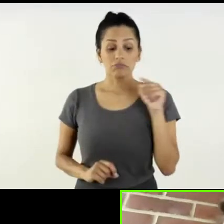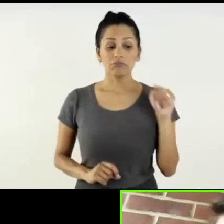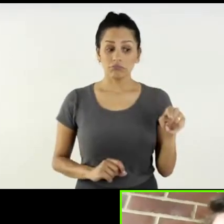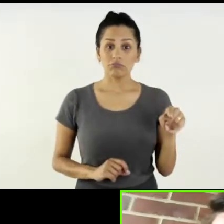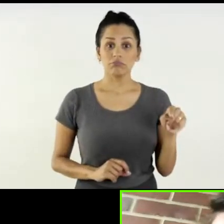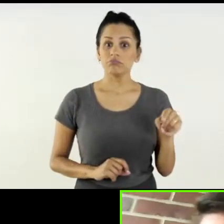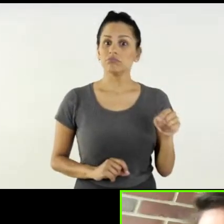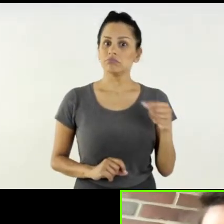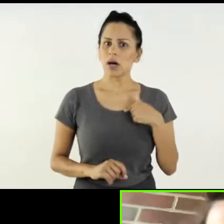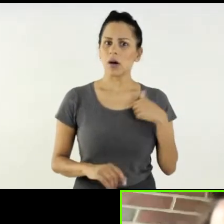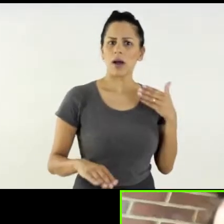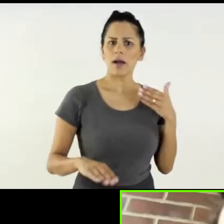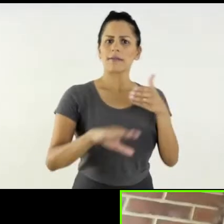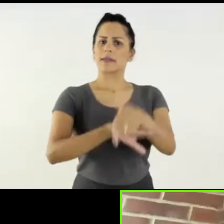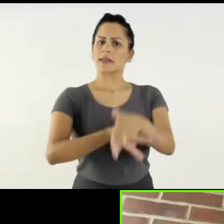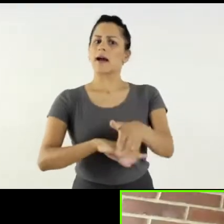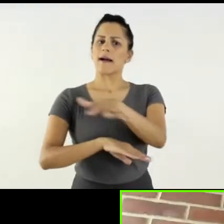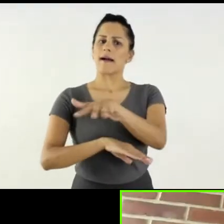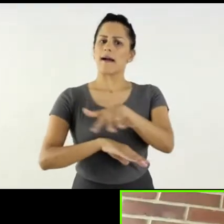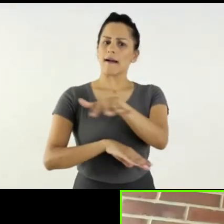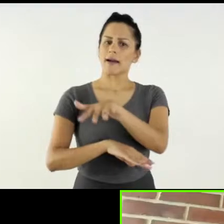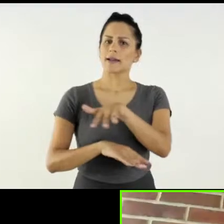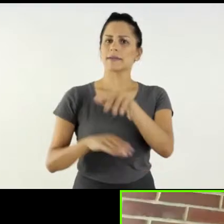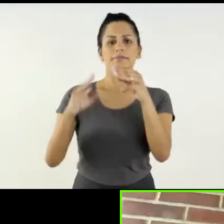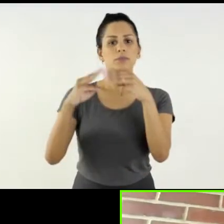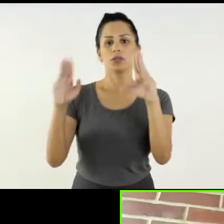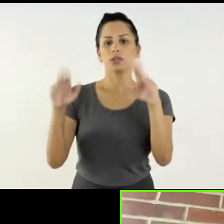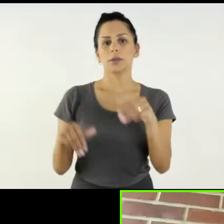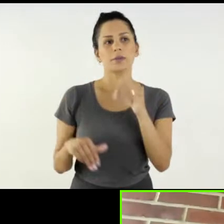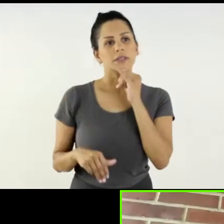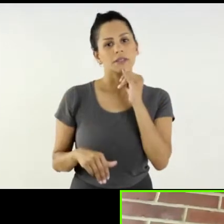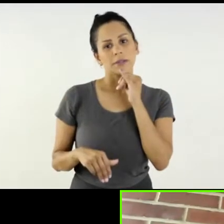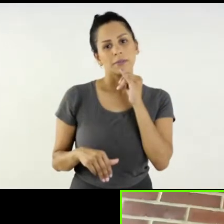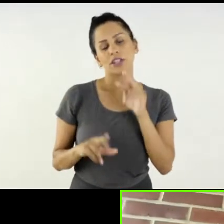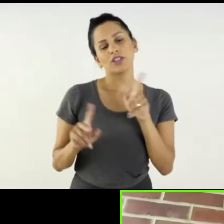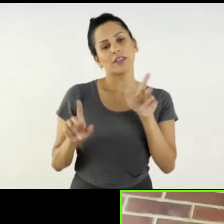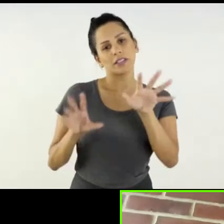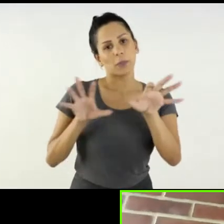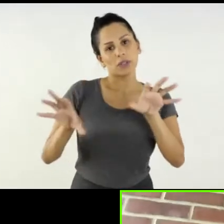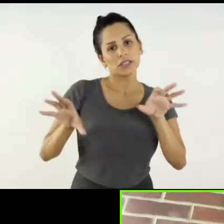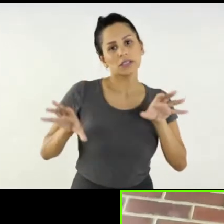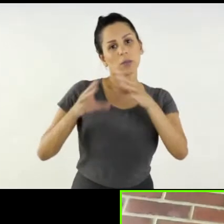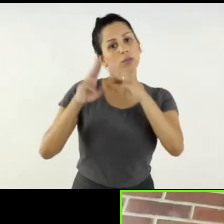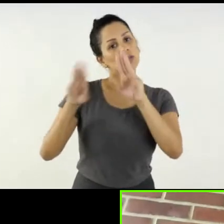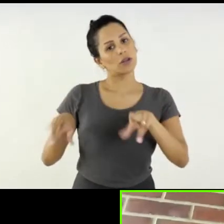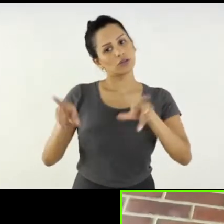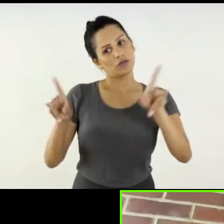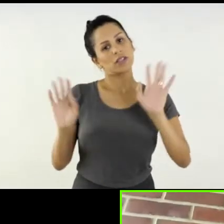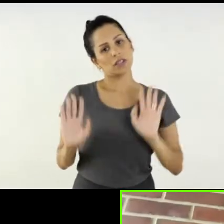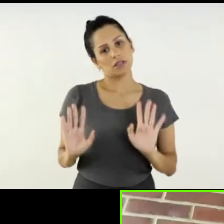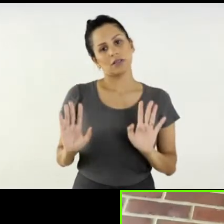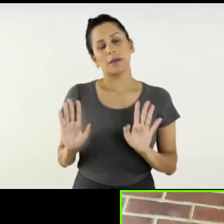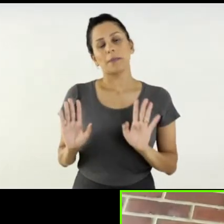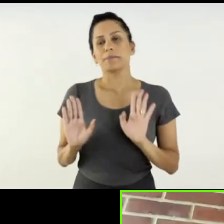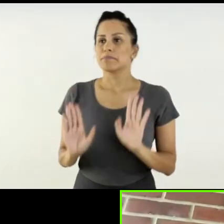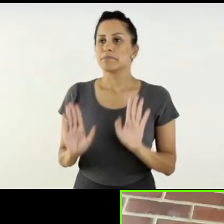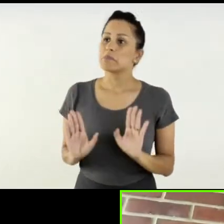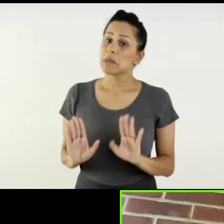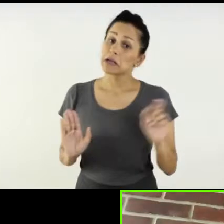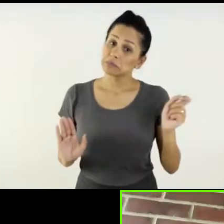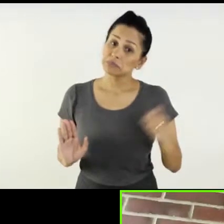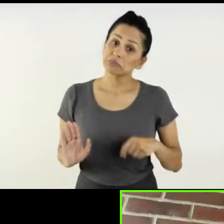the same commercial registers, you know, as a gallery, but okay, circulating it in the, you know, in the same conversations and the complications of